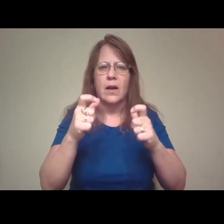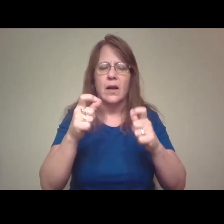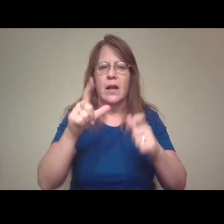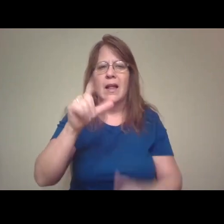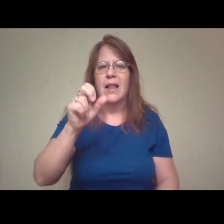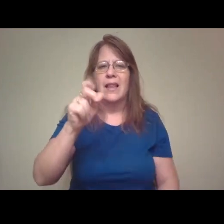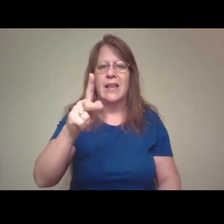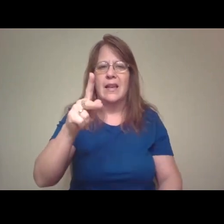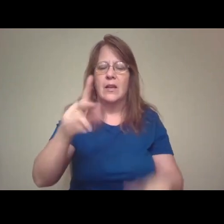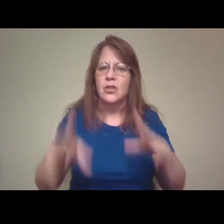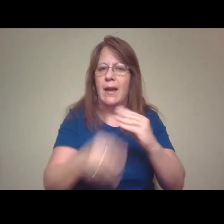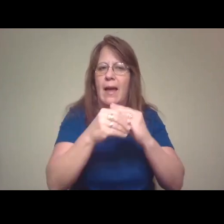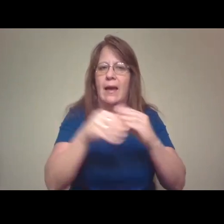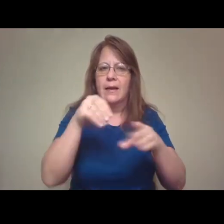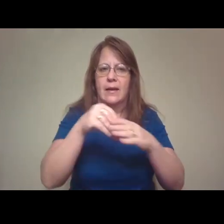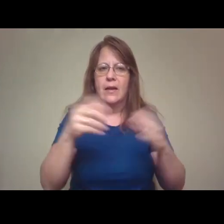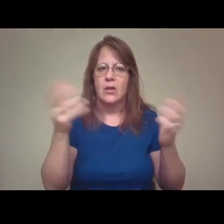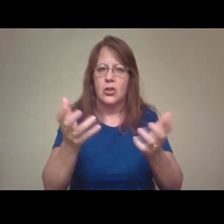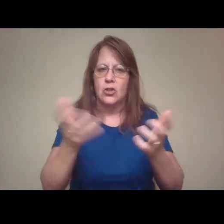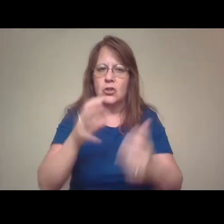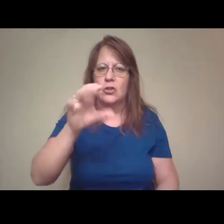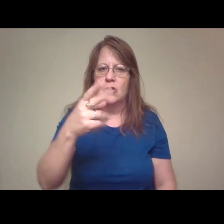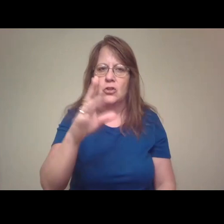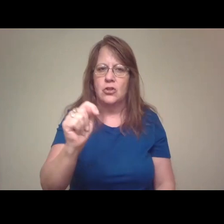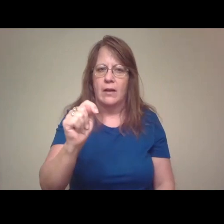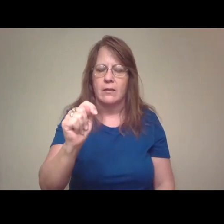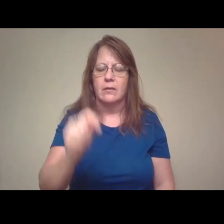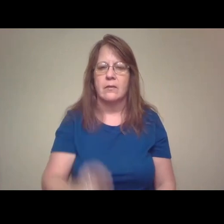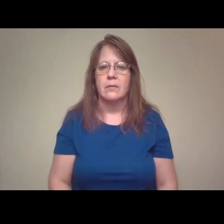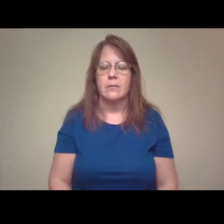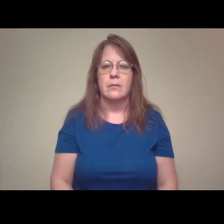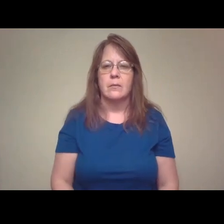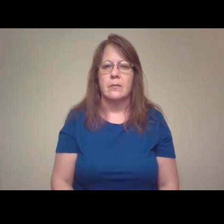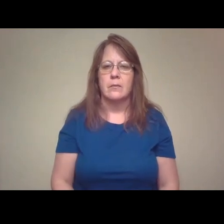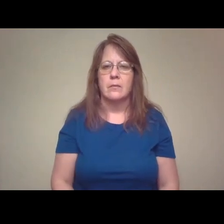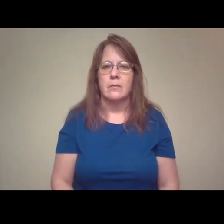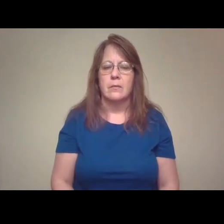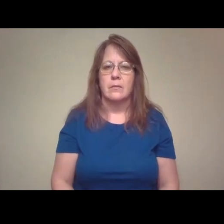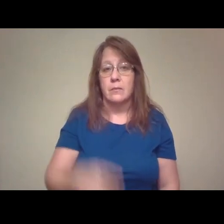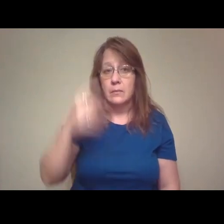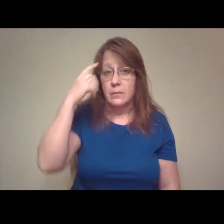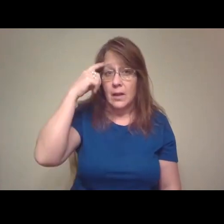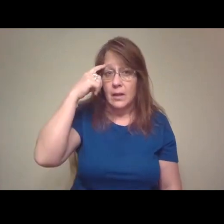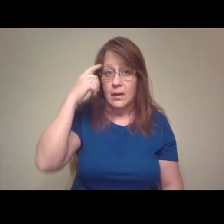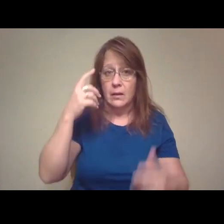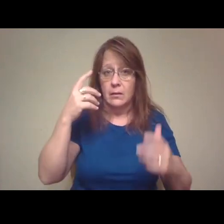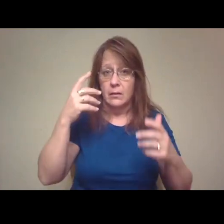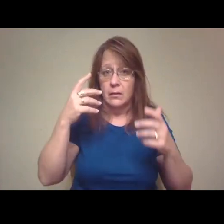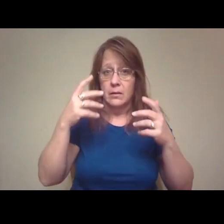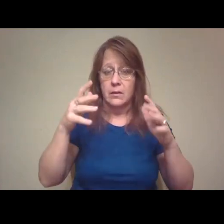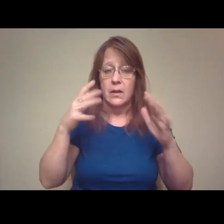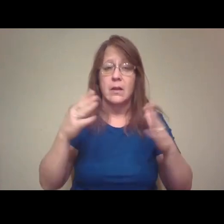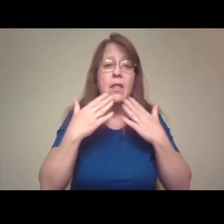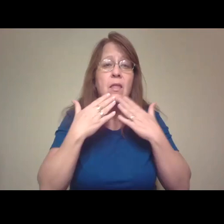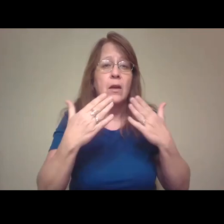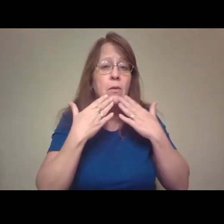well in response to that question for everyone. I think that is it. Okay, well, thank you